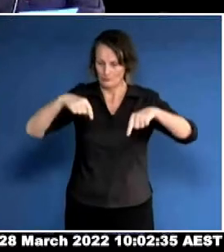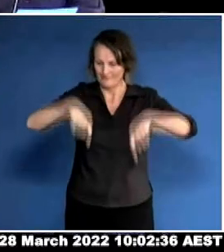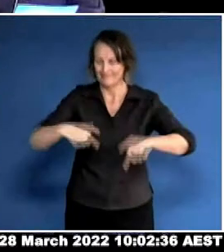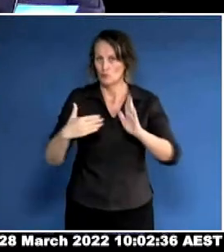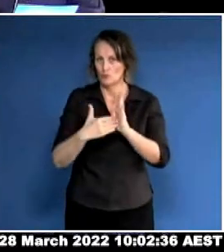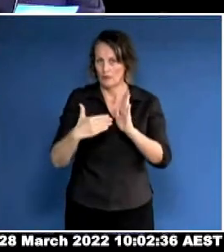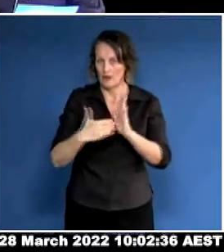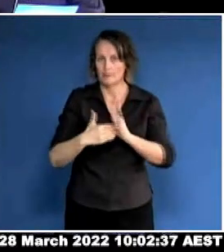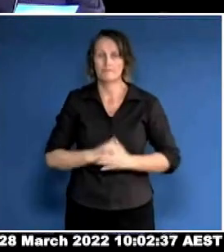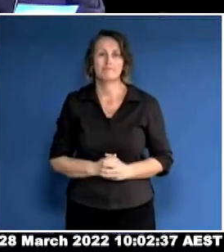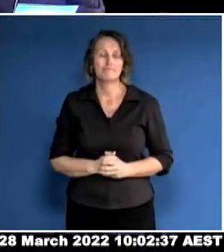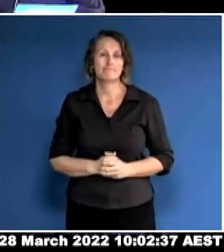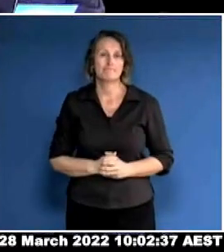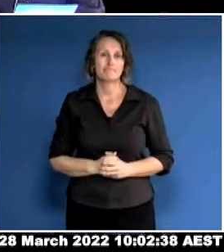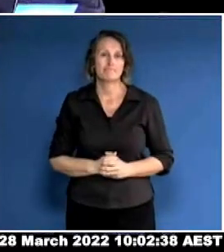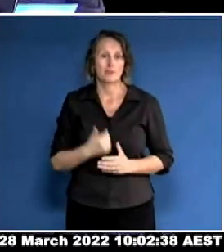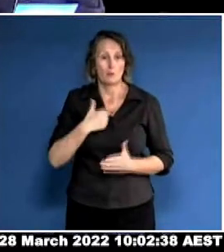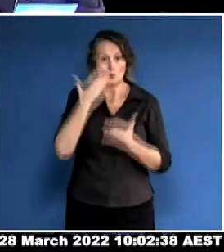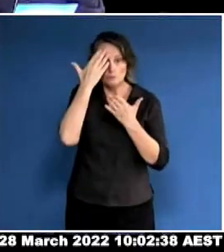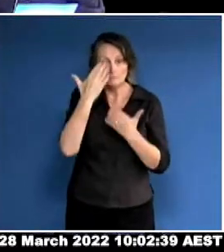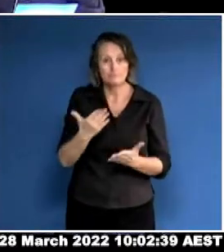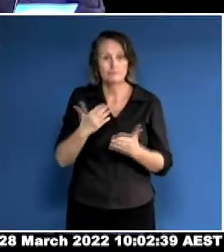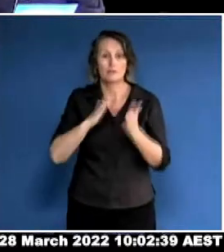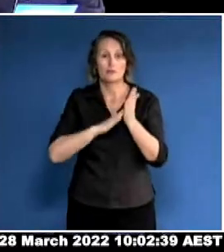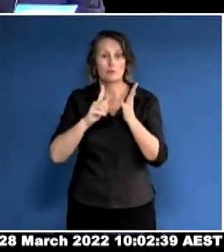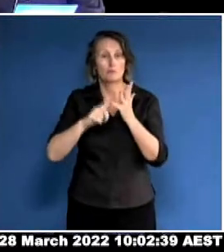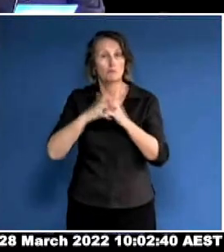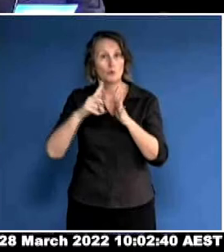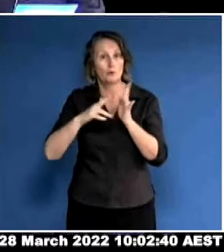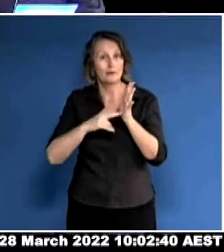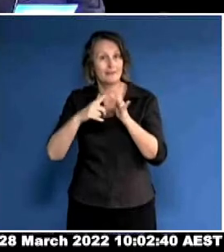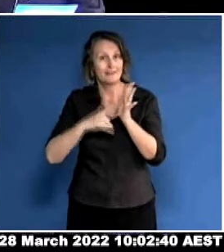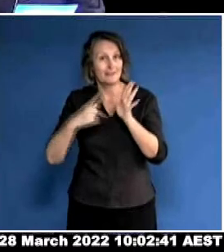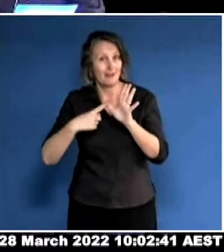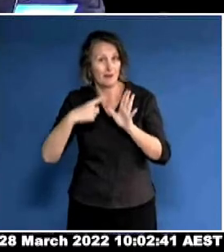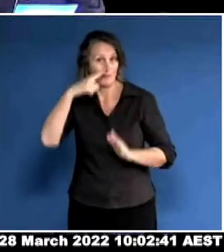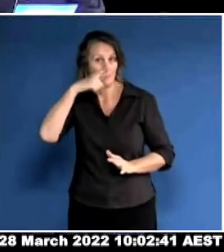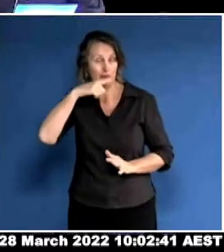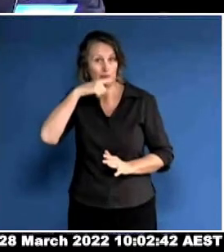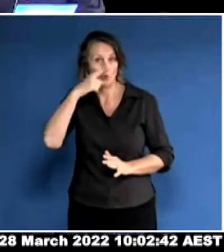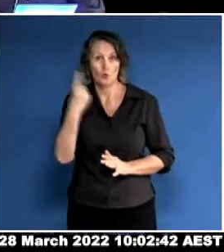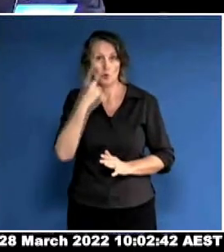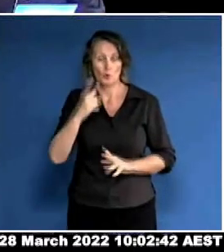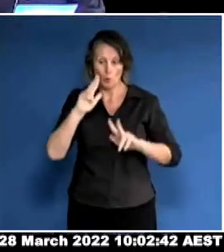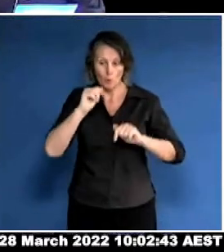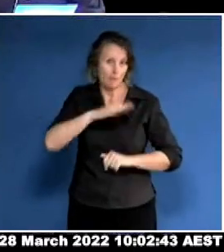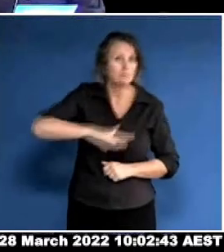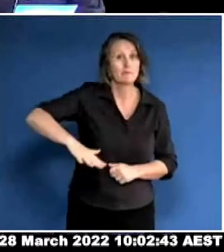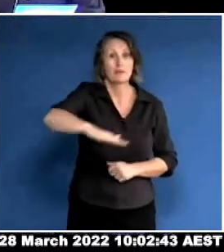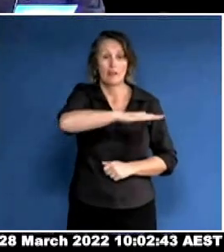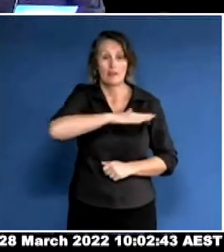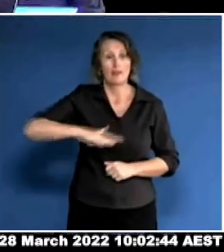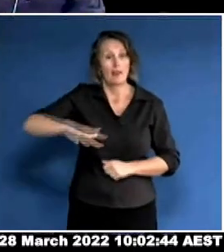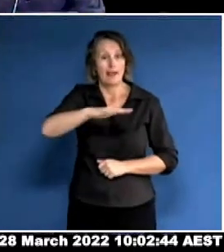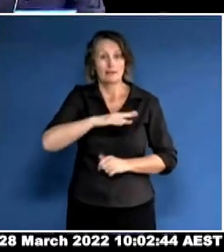We acknowledge the Muwinanat people, the traditional custodians of the land on which Nipaluna, the city